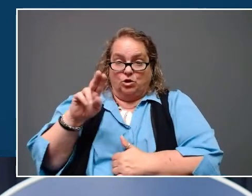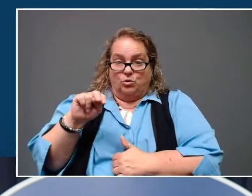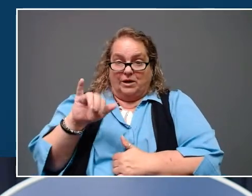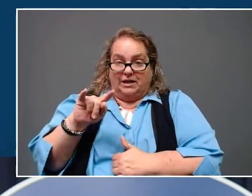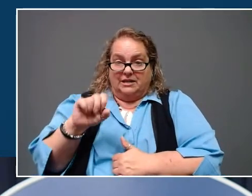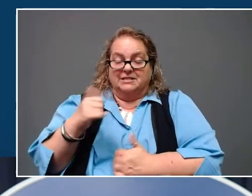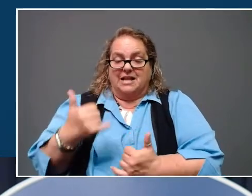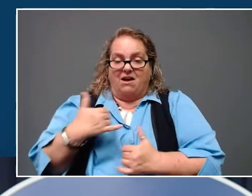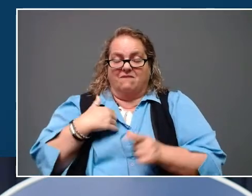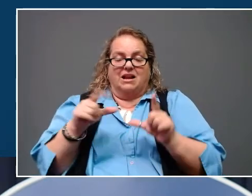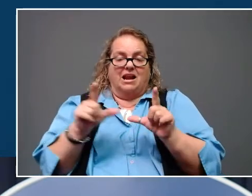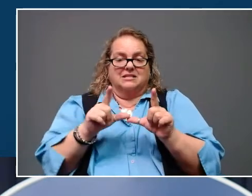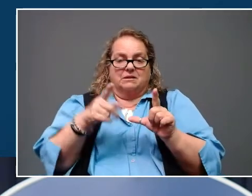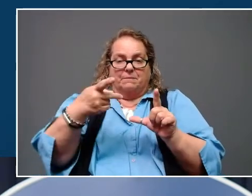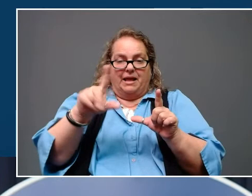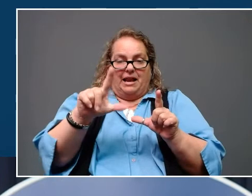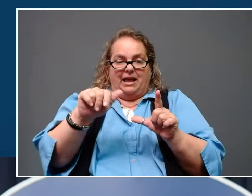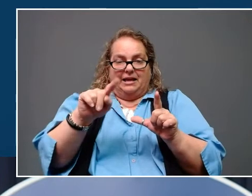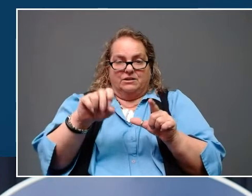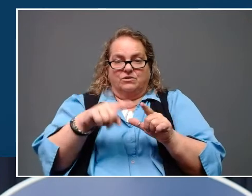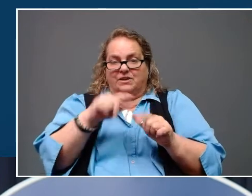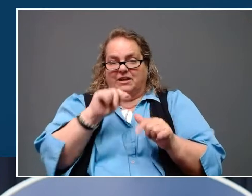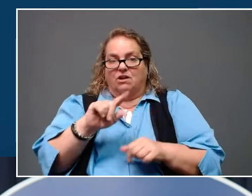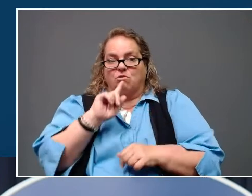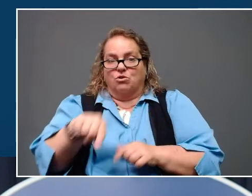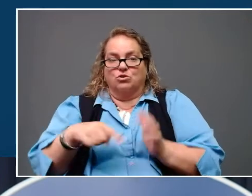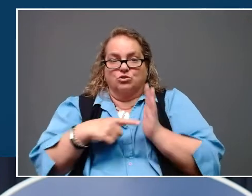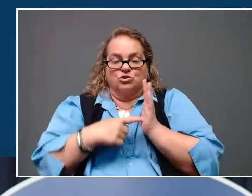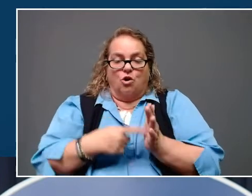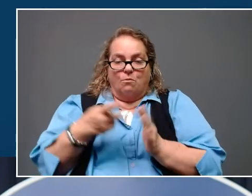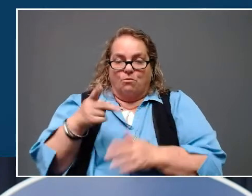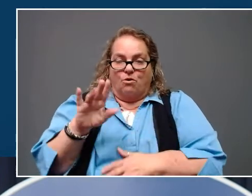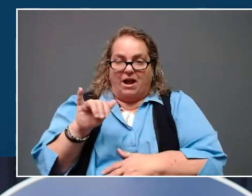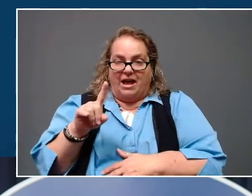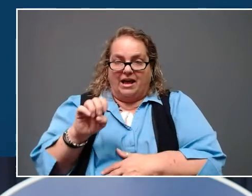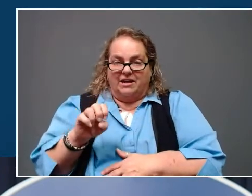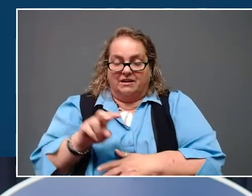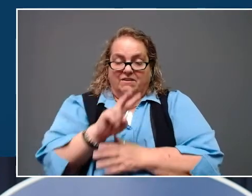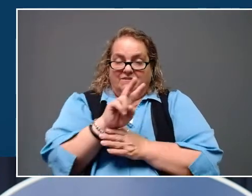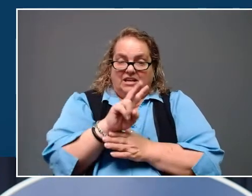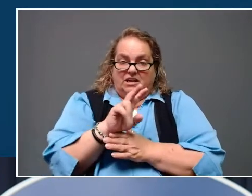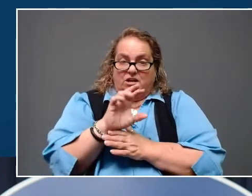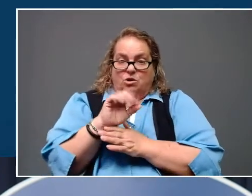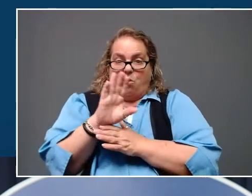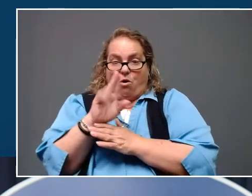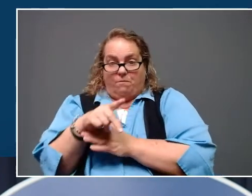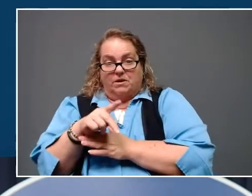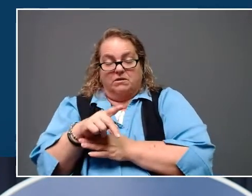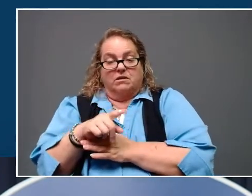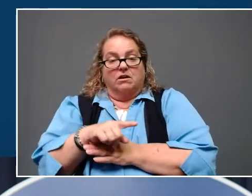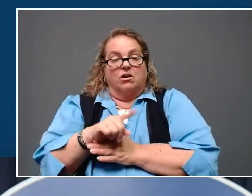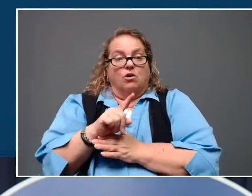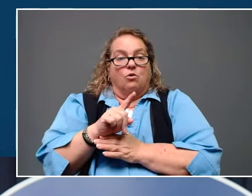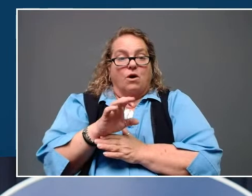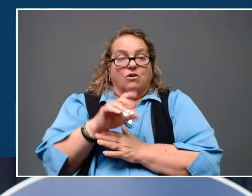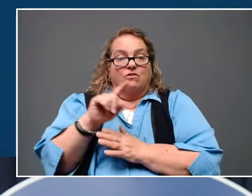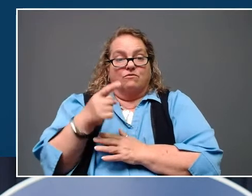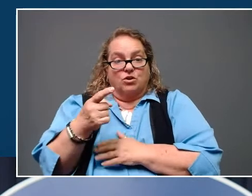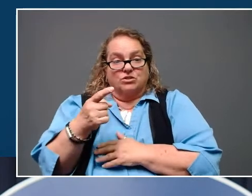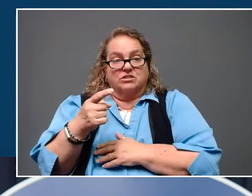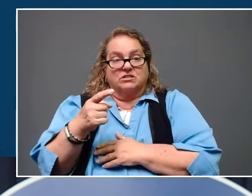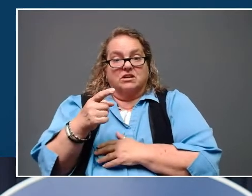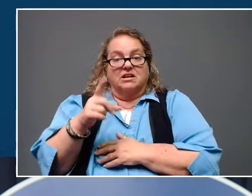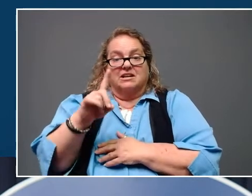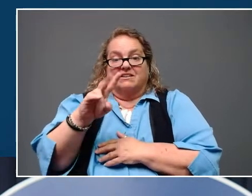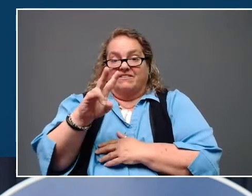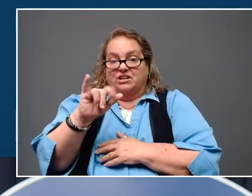order to show their pride. That includes the V Corps, the 101st Airborne Division, Air Assault, 5th Special Forces Group,